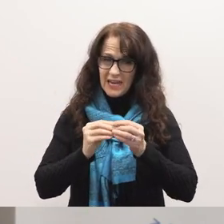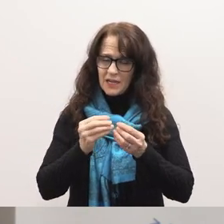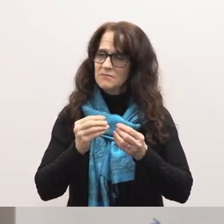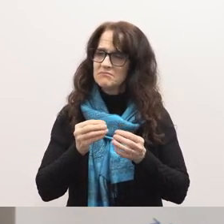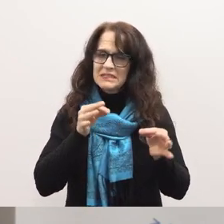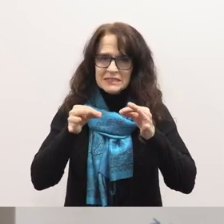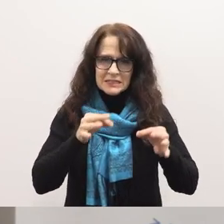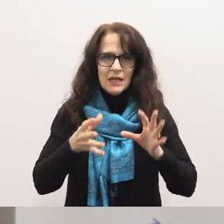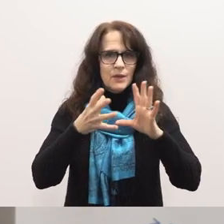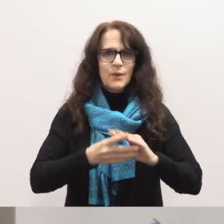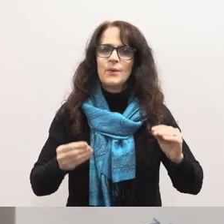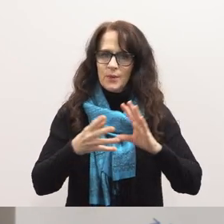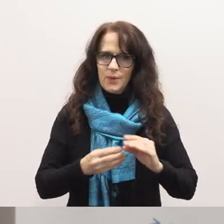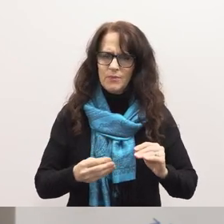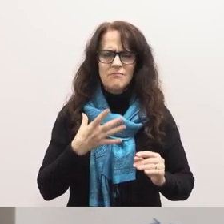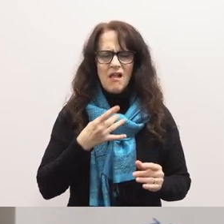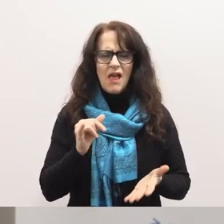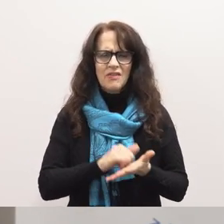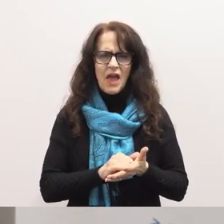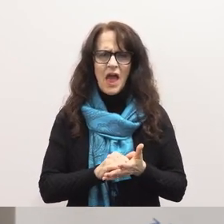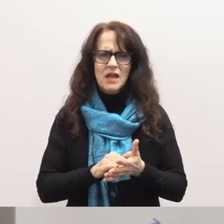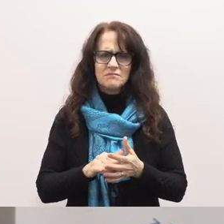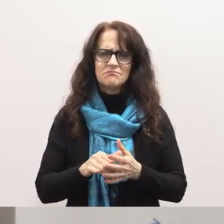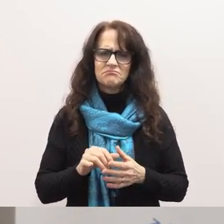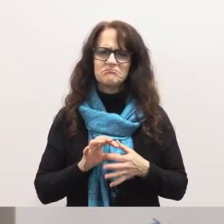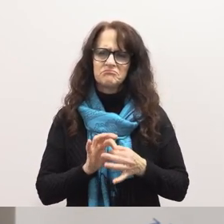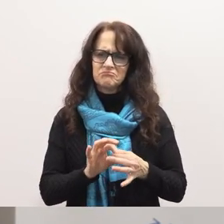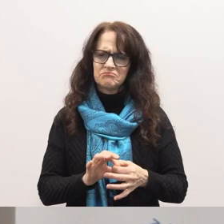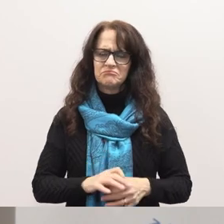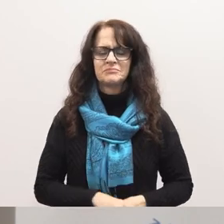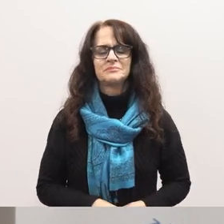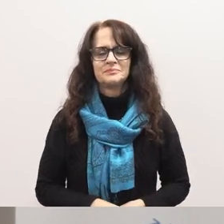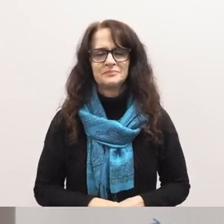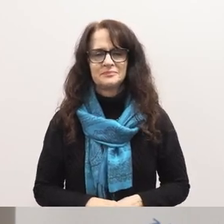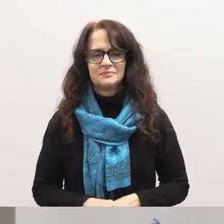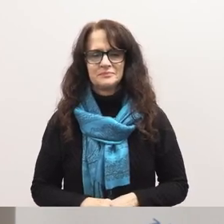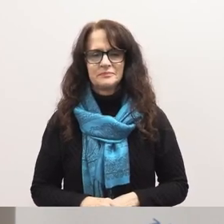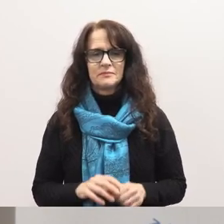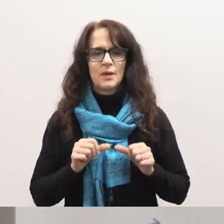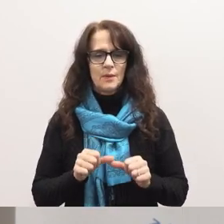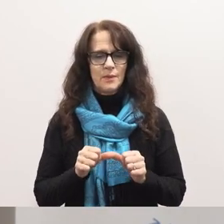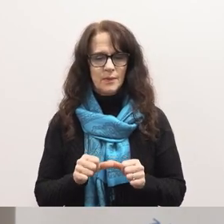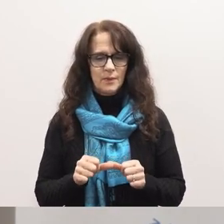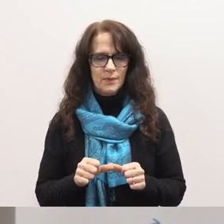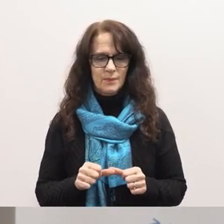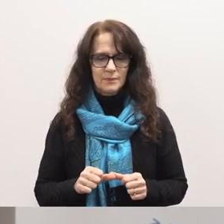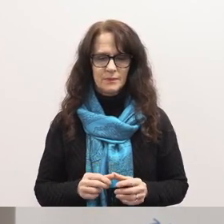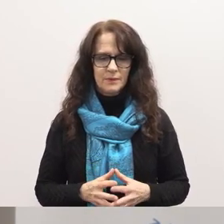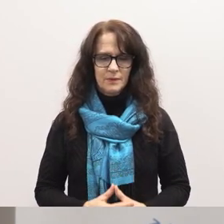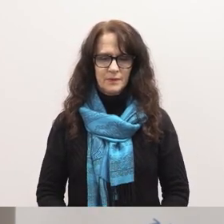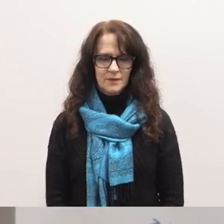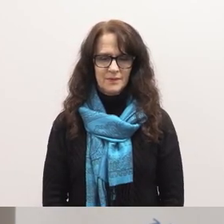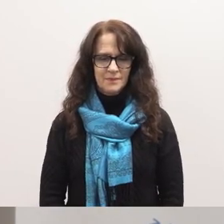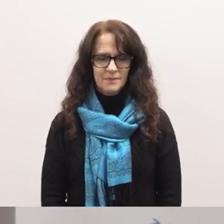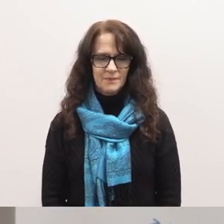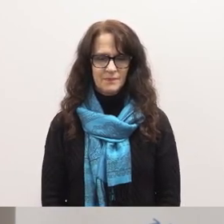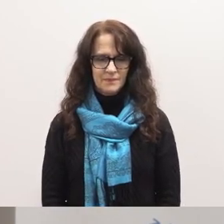it. Okay, let's move on to